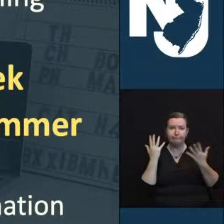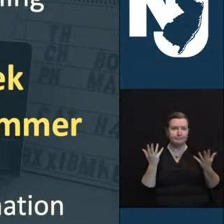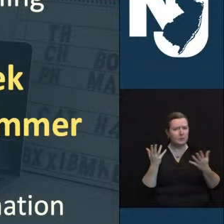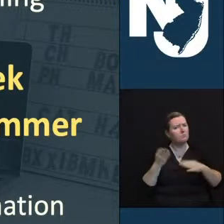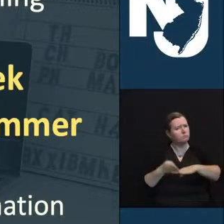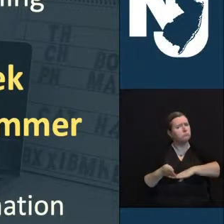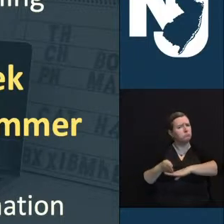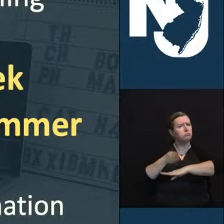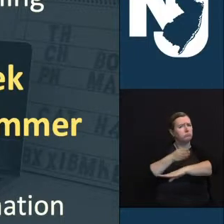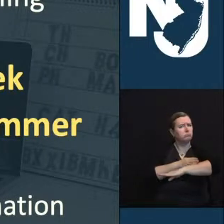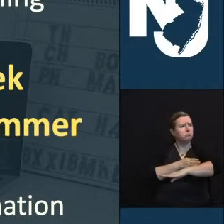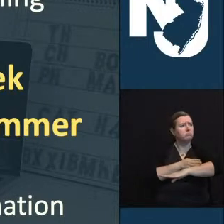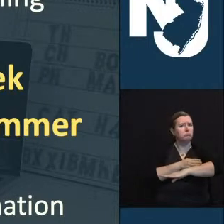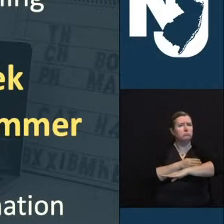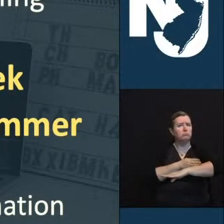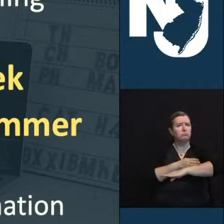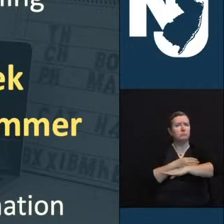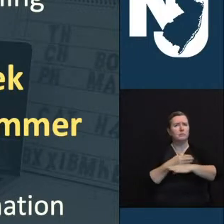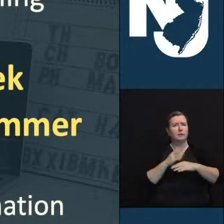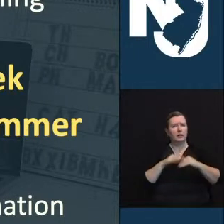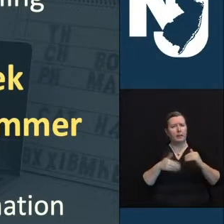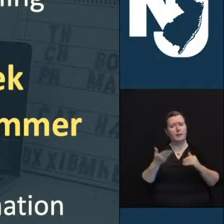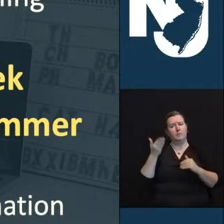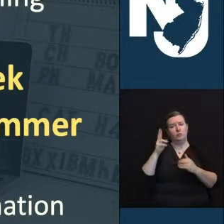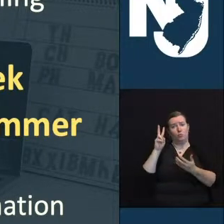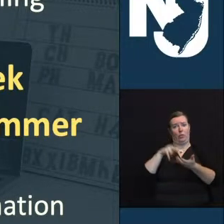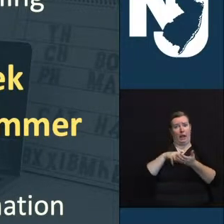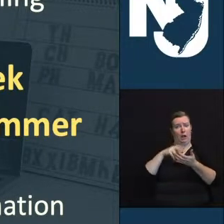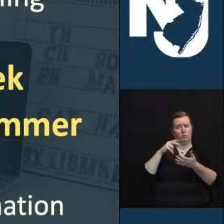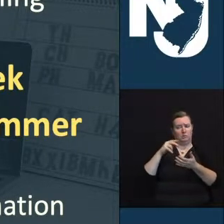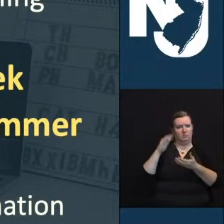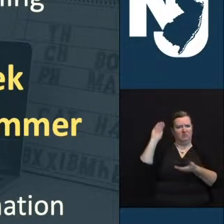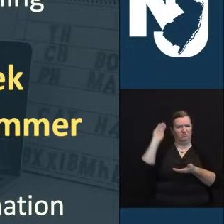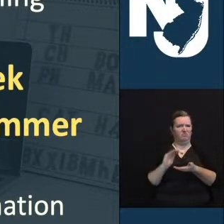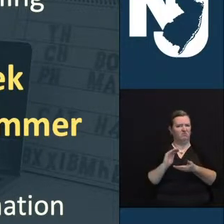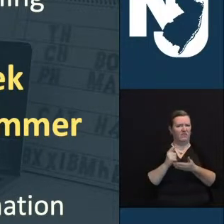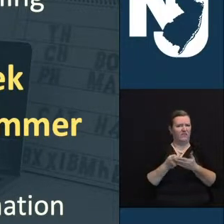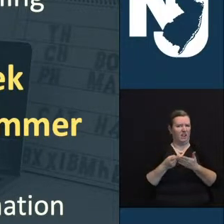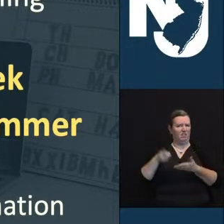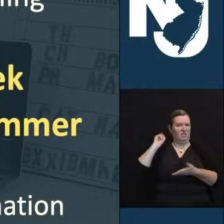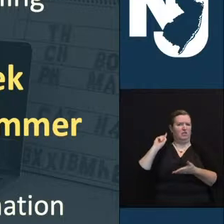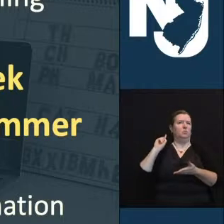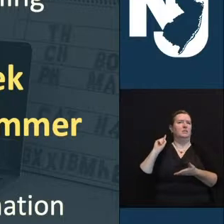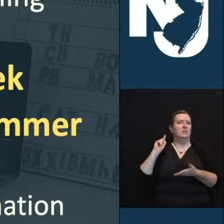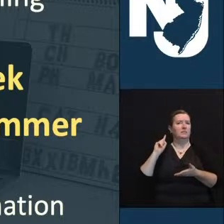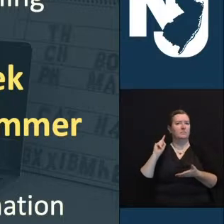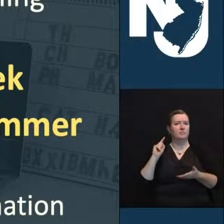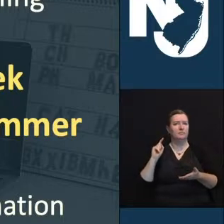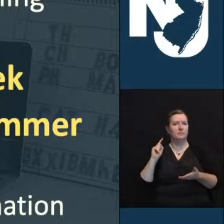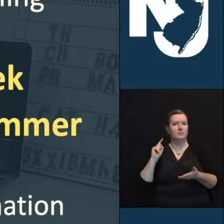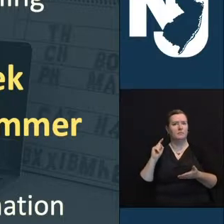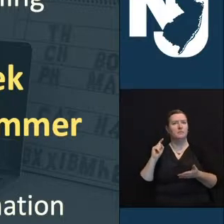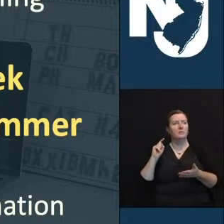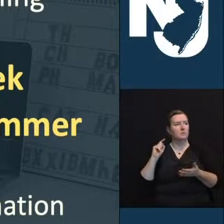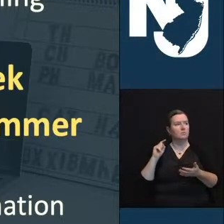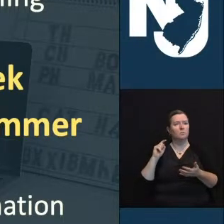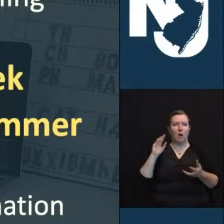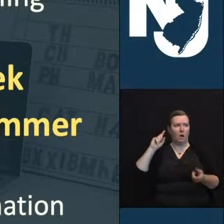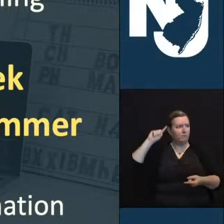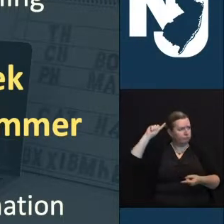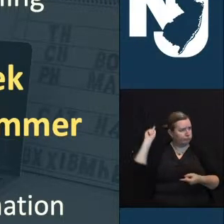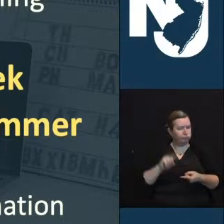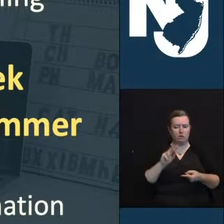week and down roughly 200,000 since over the summer, and that's terrific. But as I've said many times, and I will say until we get that to zero,